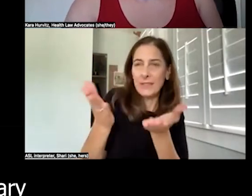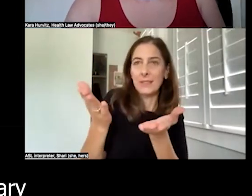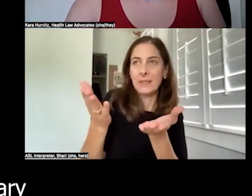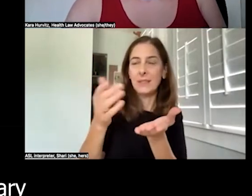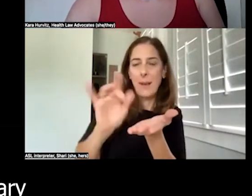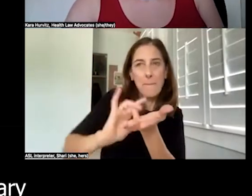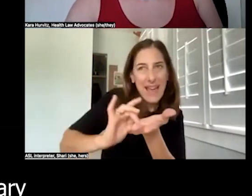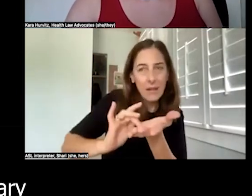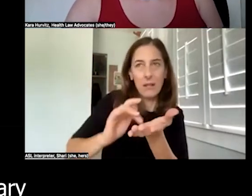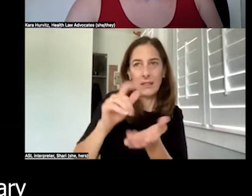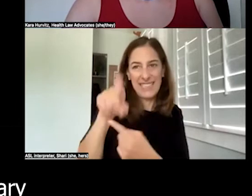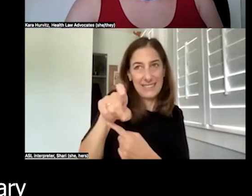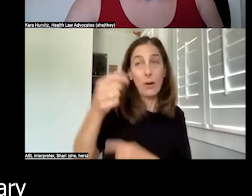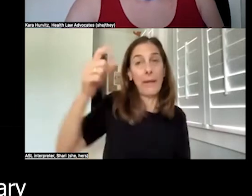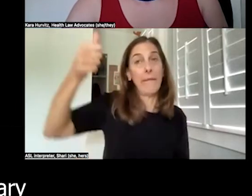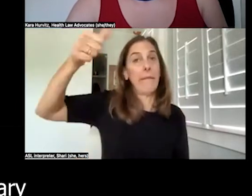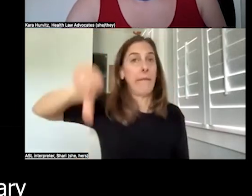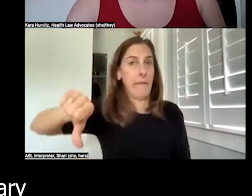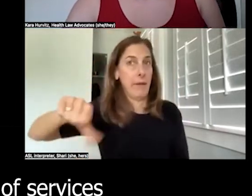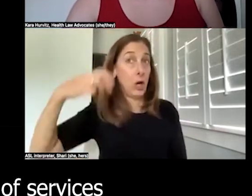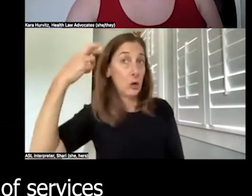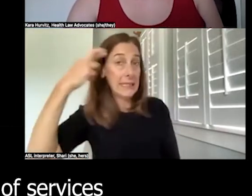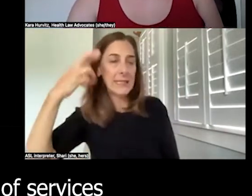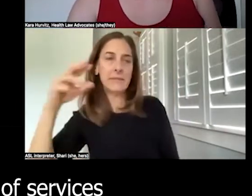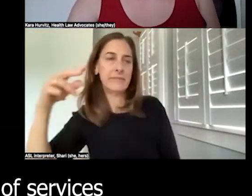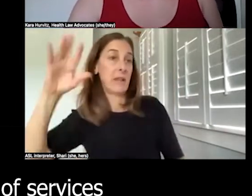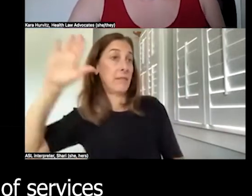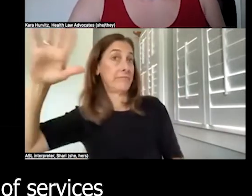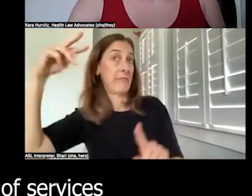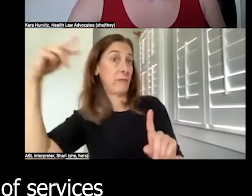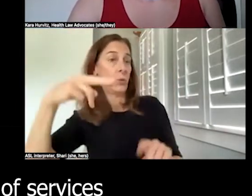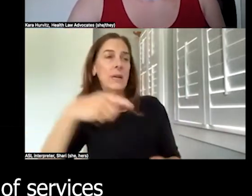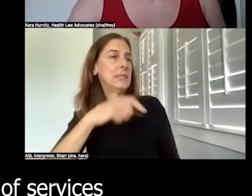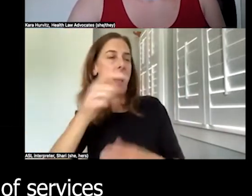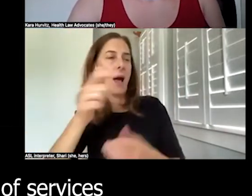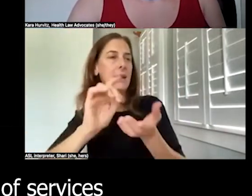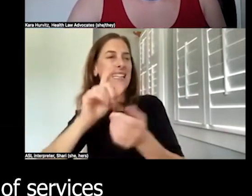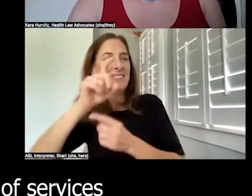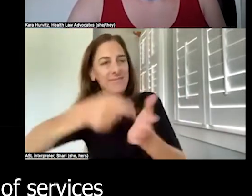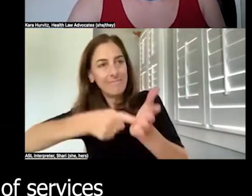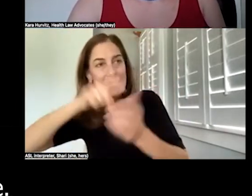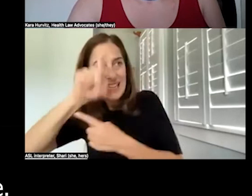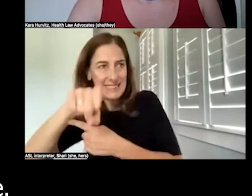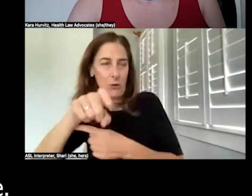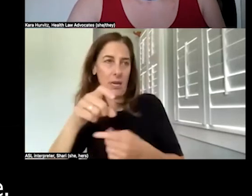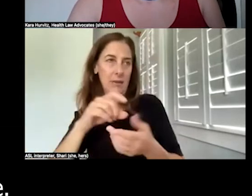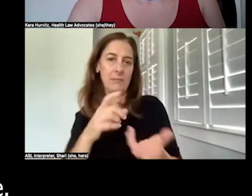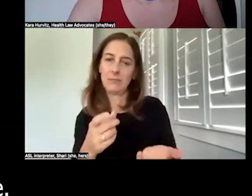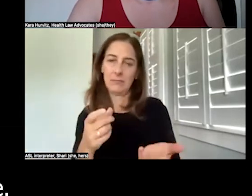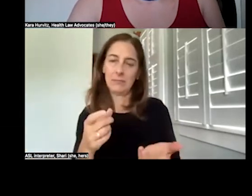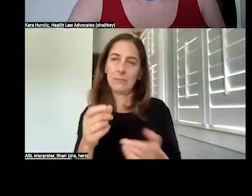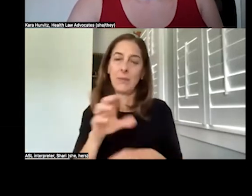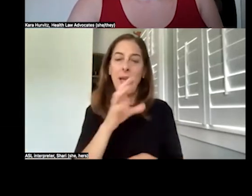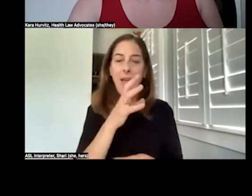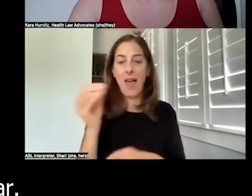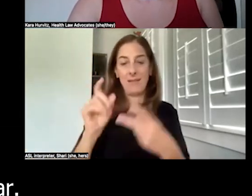be medically necessary, or an issue with reimbursement of services by people's